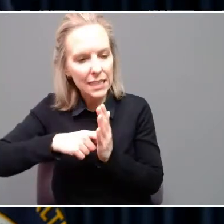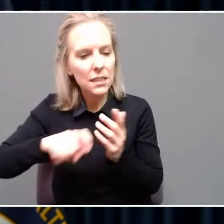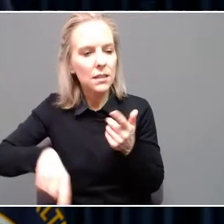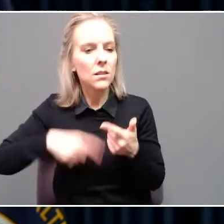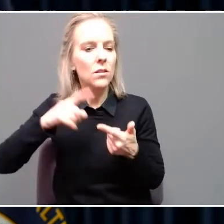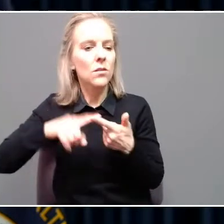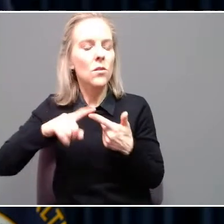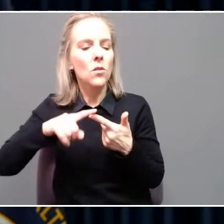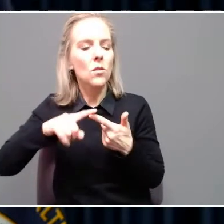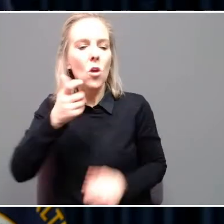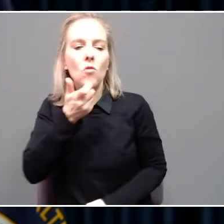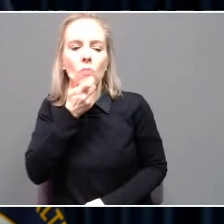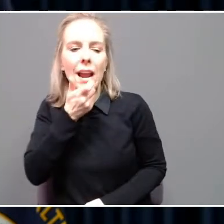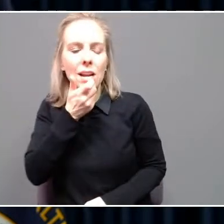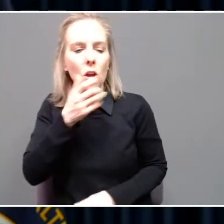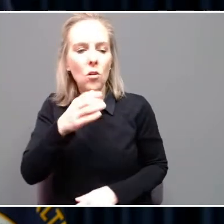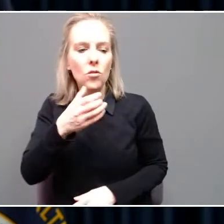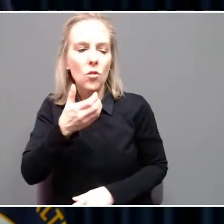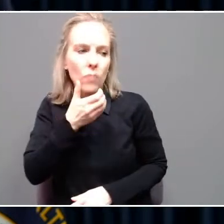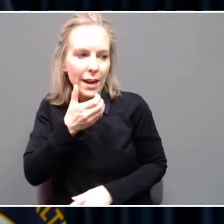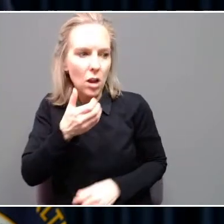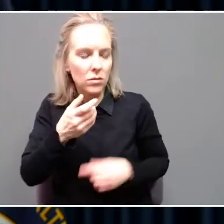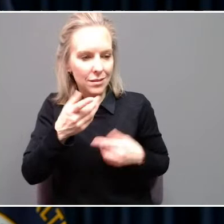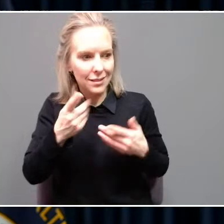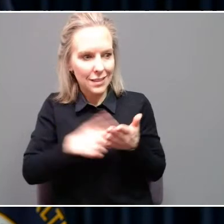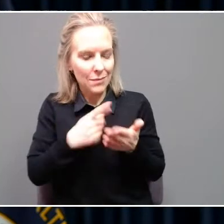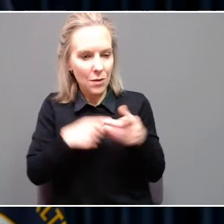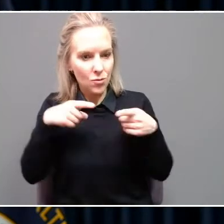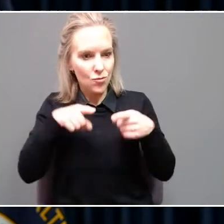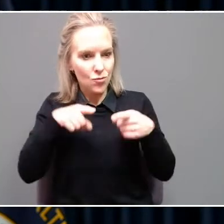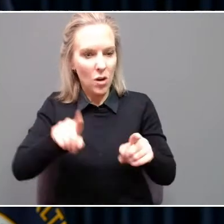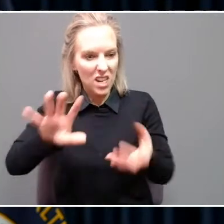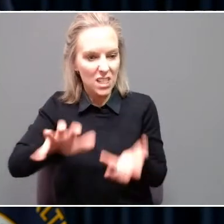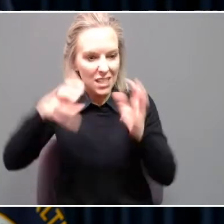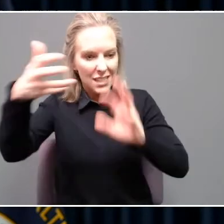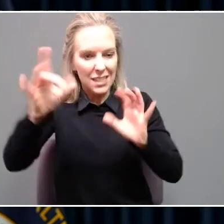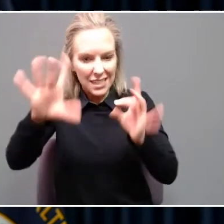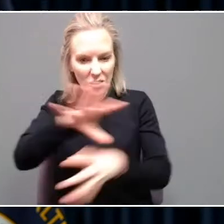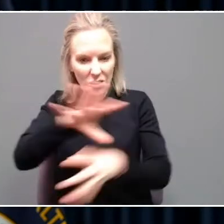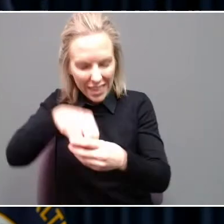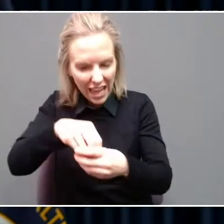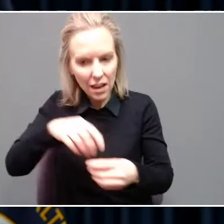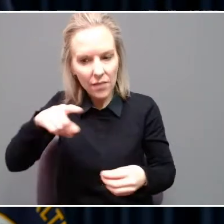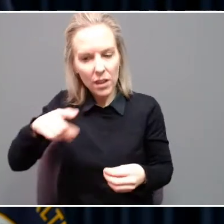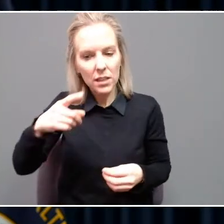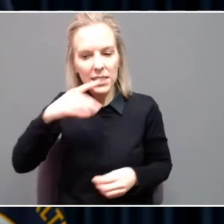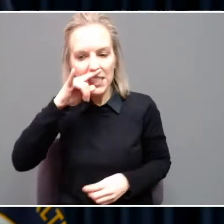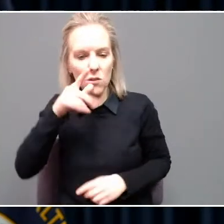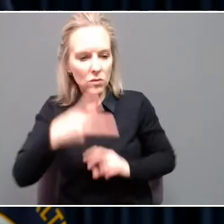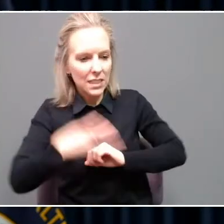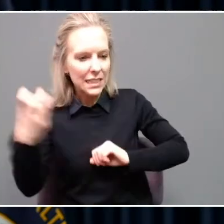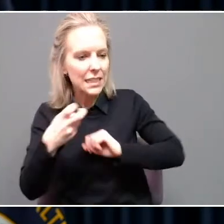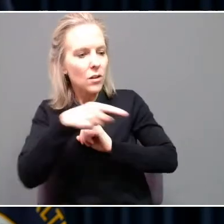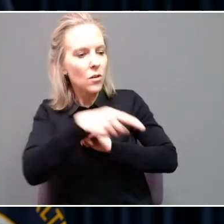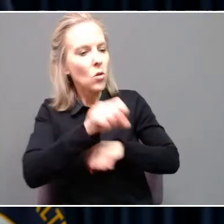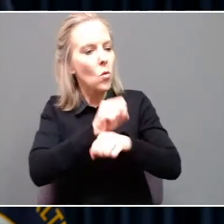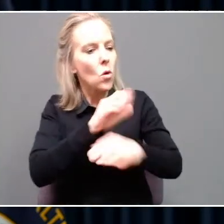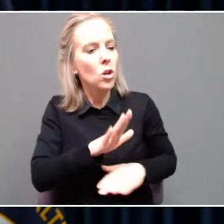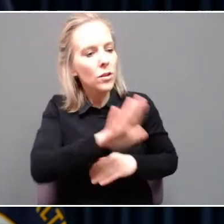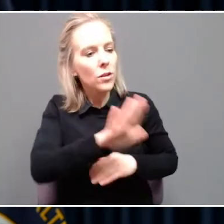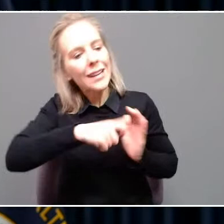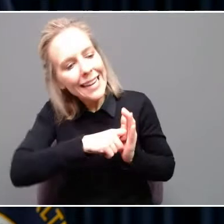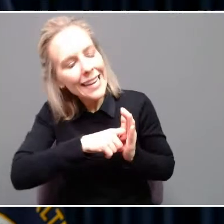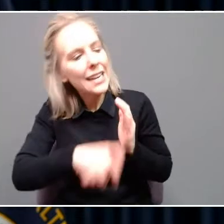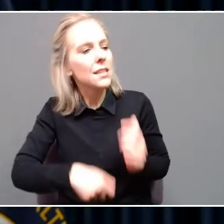belts by these kids during some of the incidents, is there any concern about giving them weapons which also might get taken off their belts during incidents? Thank